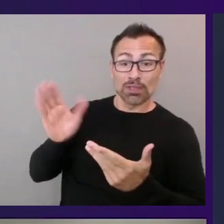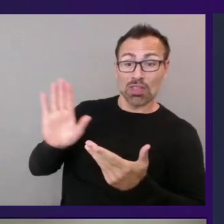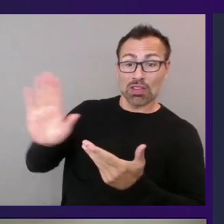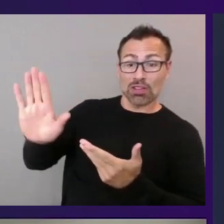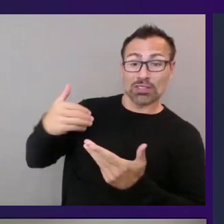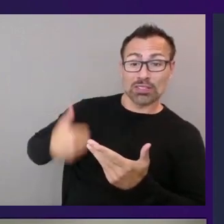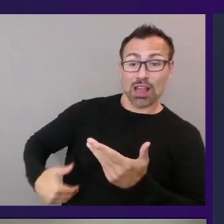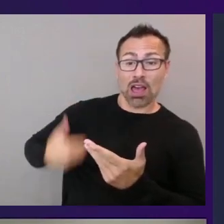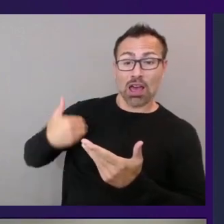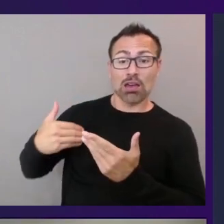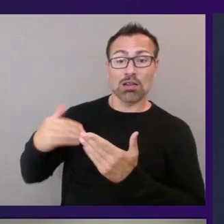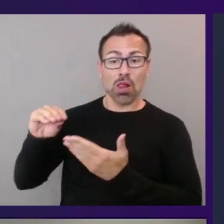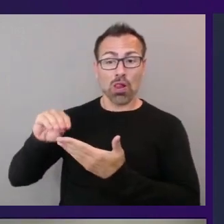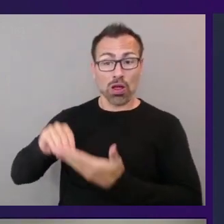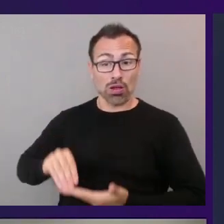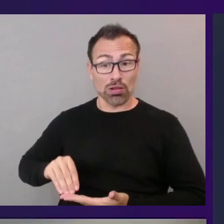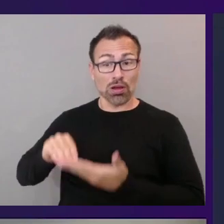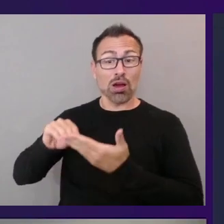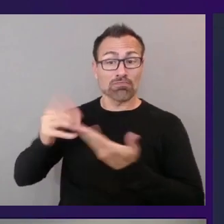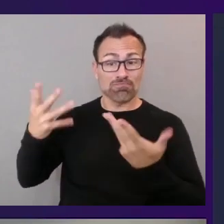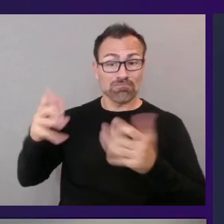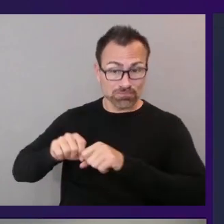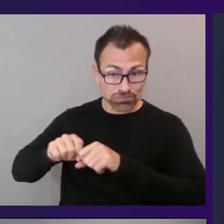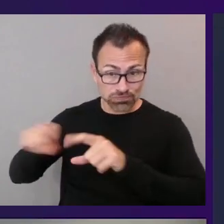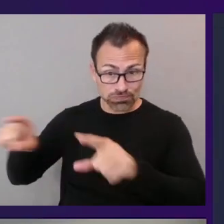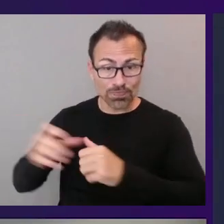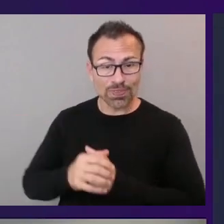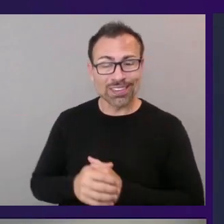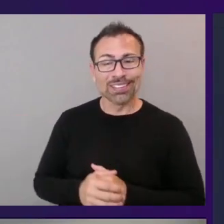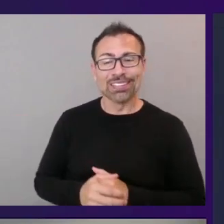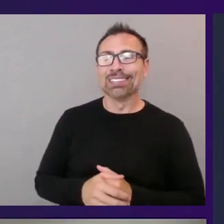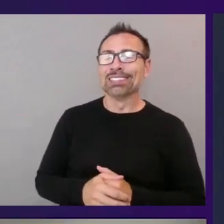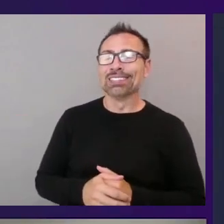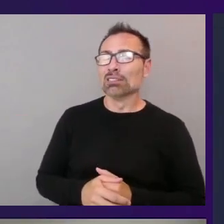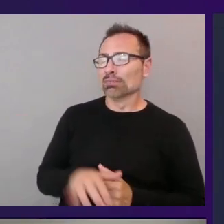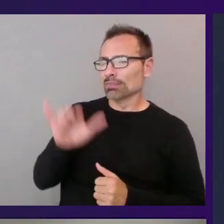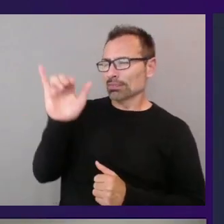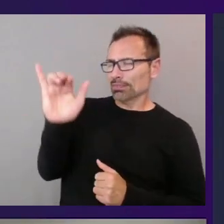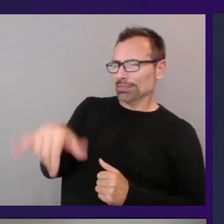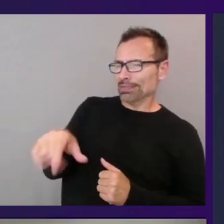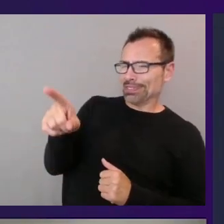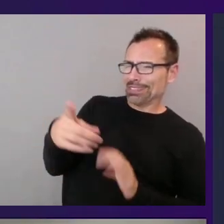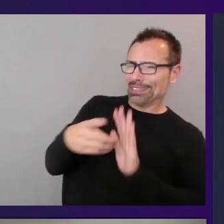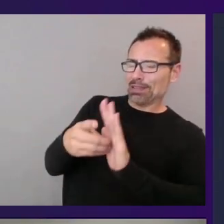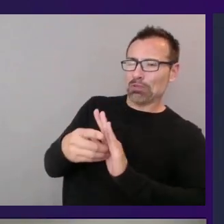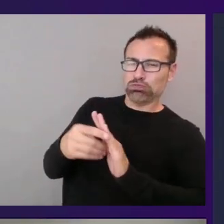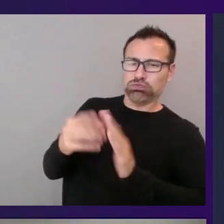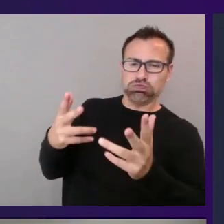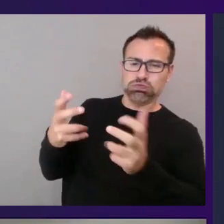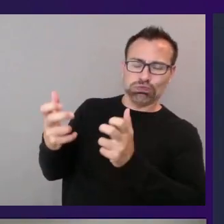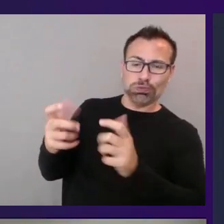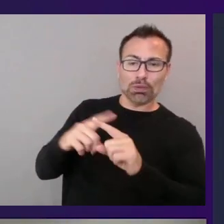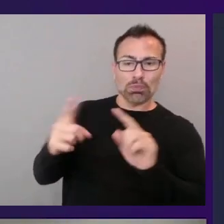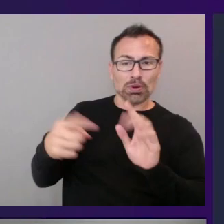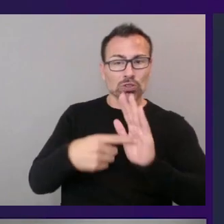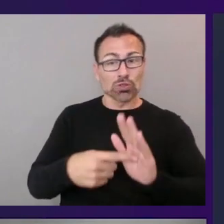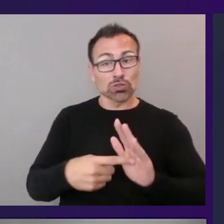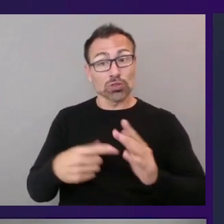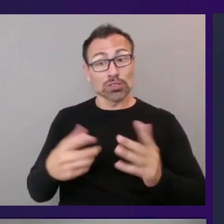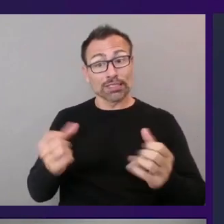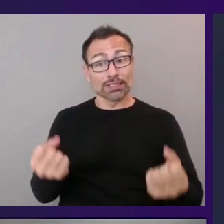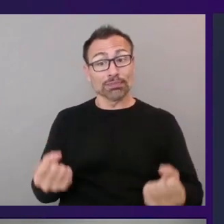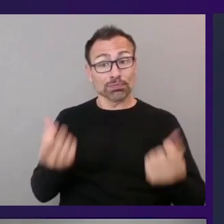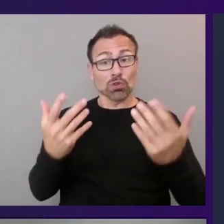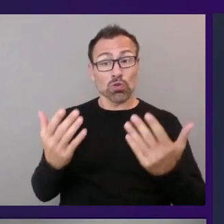So that's kind of very quick run through, but hopefully shows you how quick and easy it is to deploy a Next.js application to